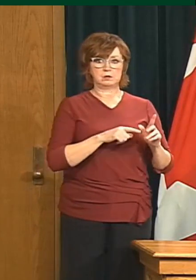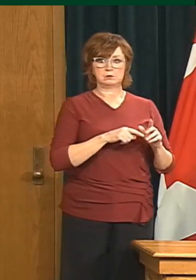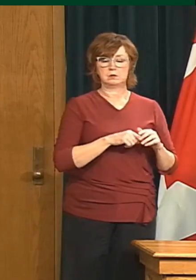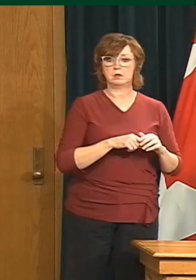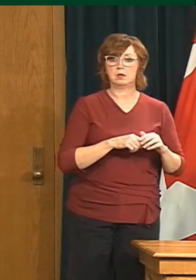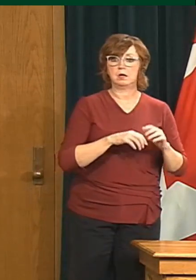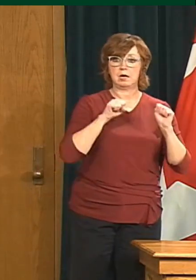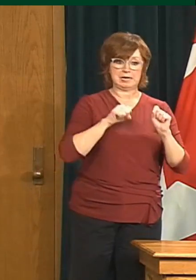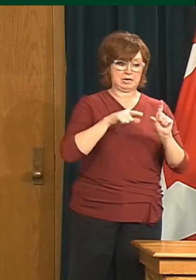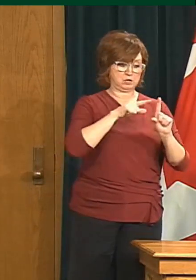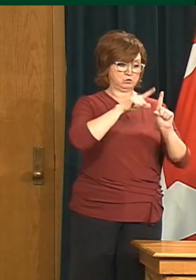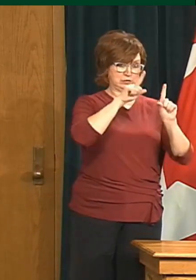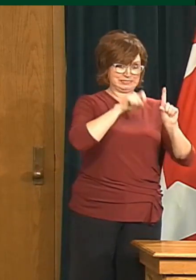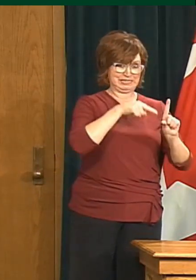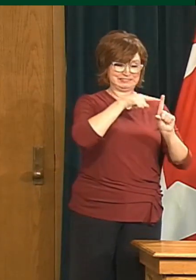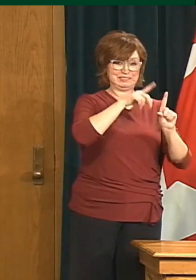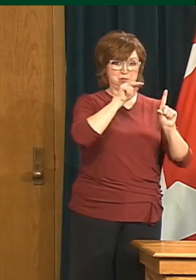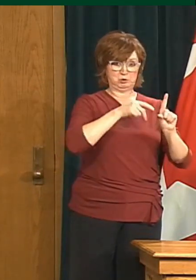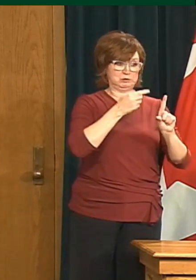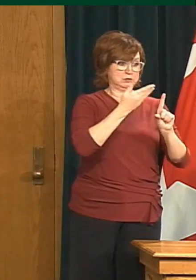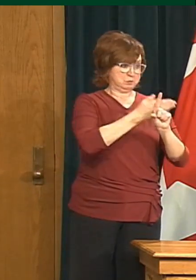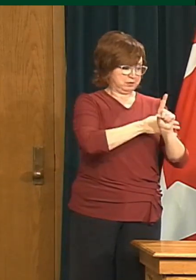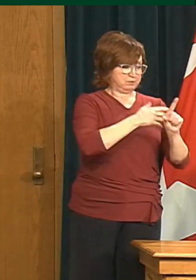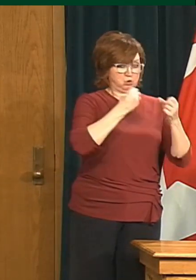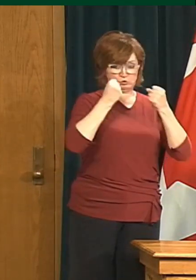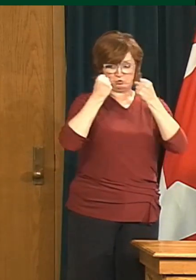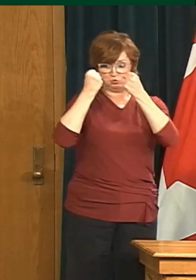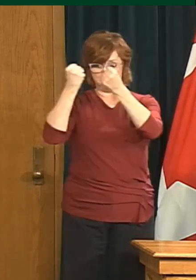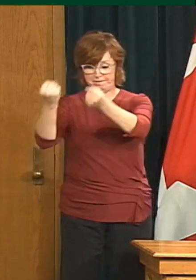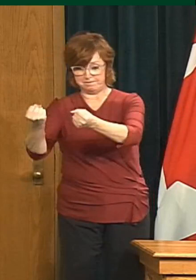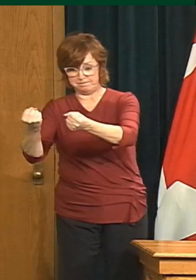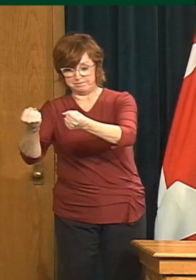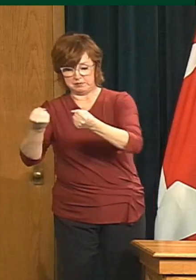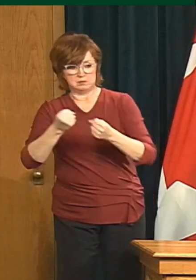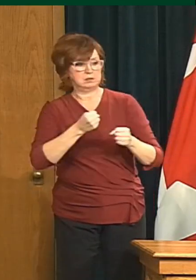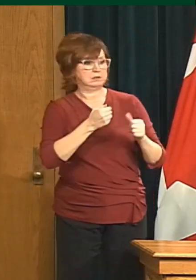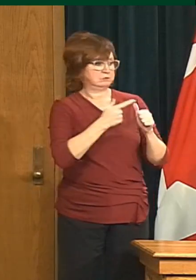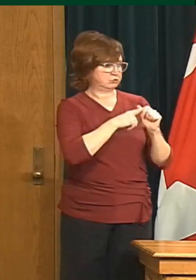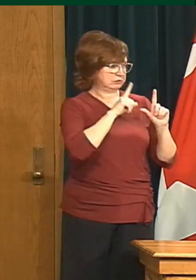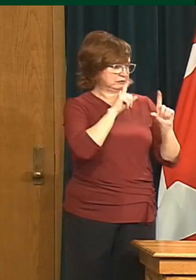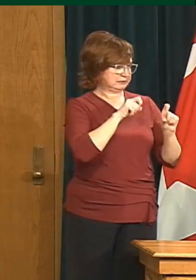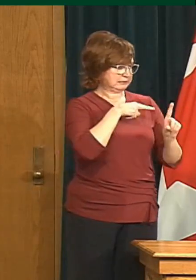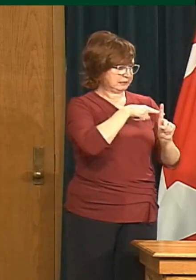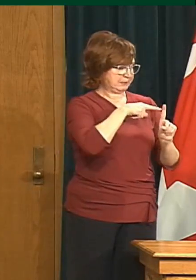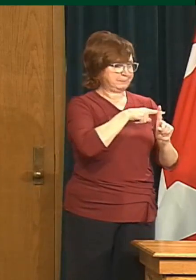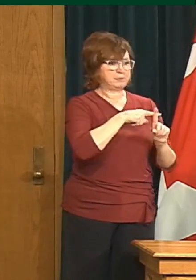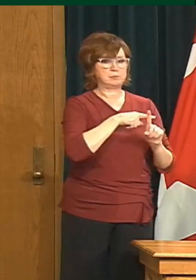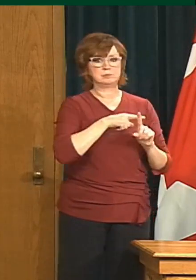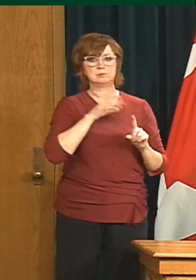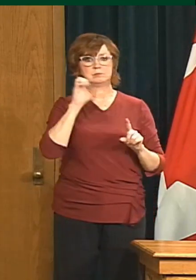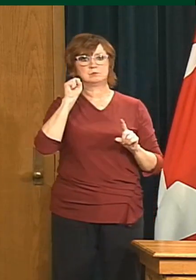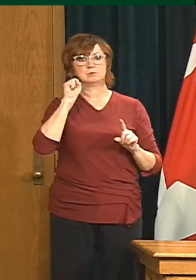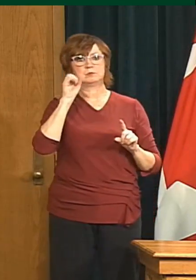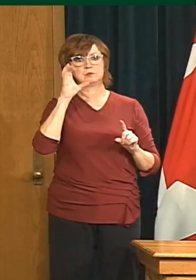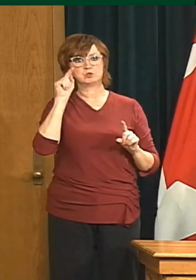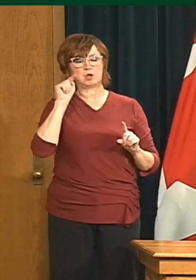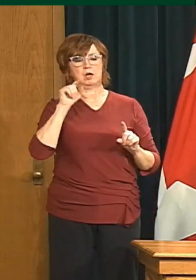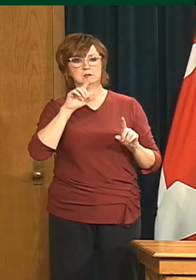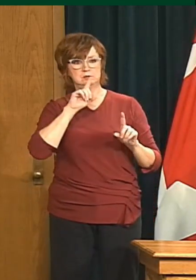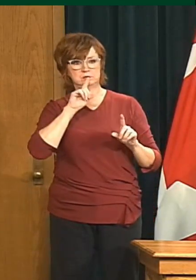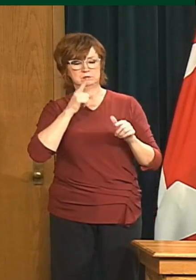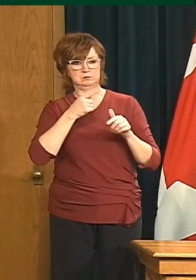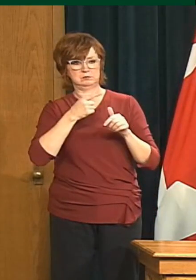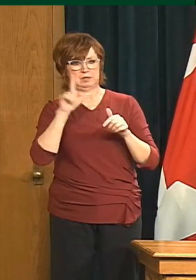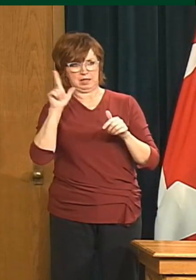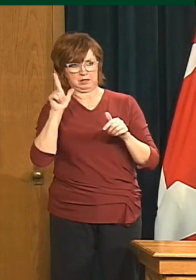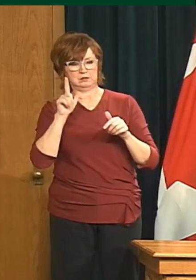to travel north, so that there's no risk at all of spread from that person. Well, I'll start with the answer, and then Dr. Shahab can